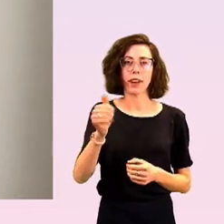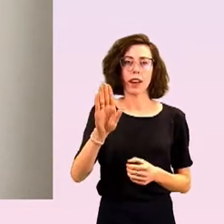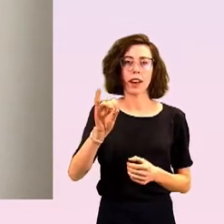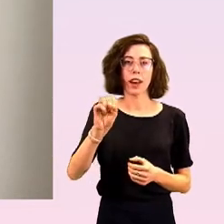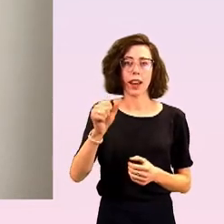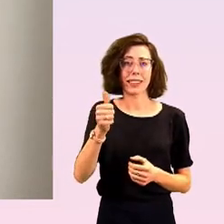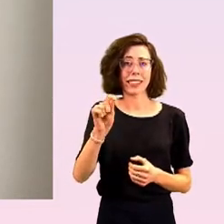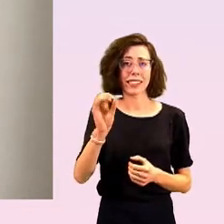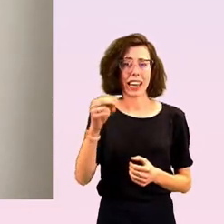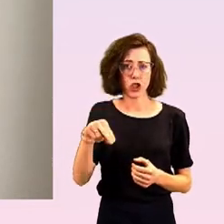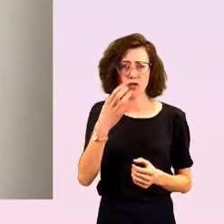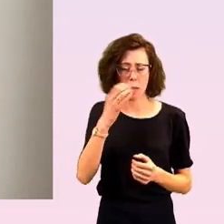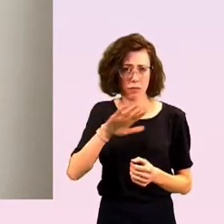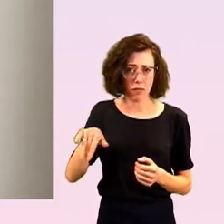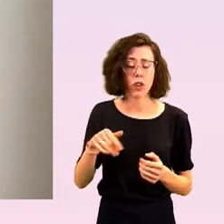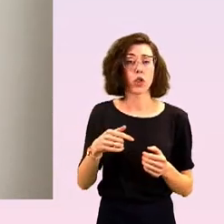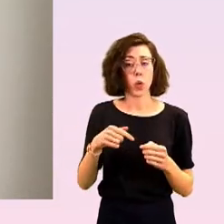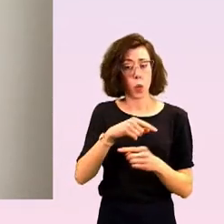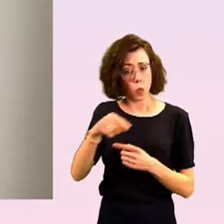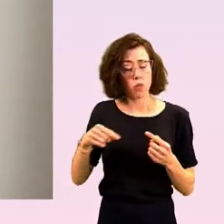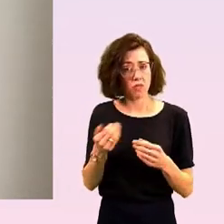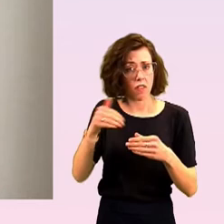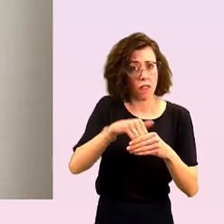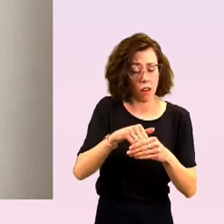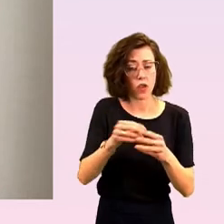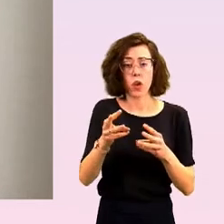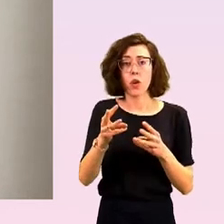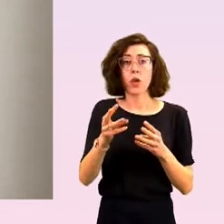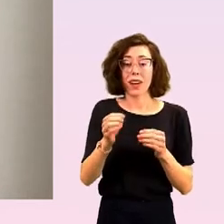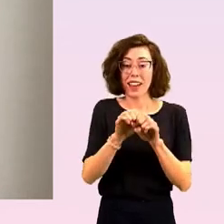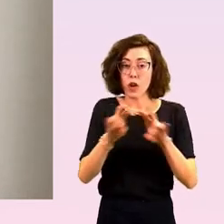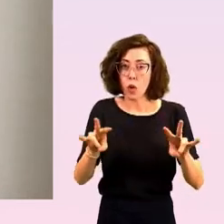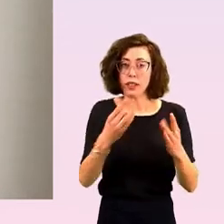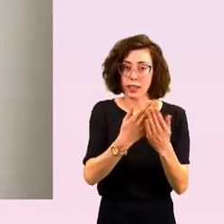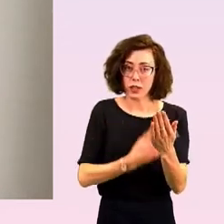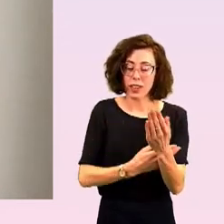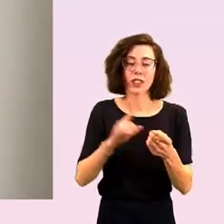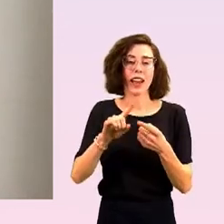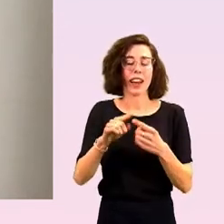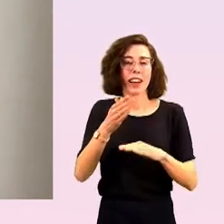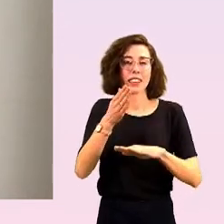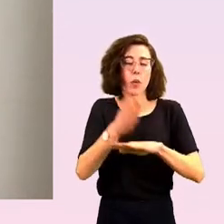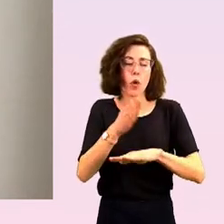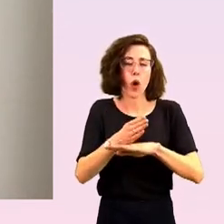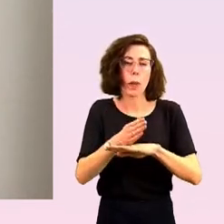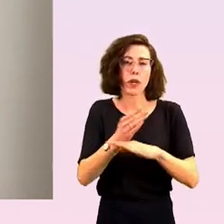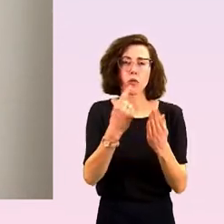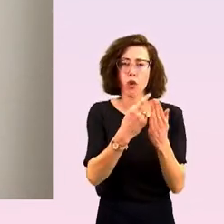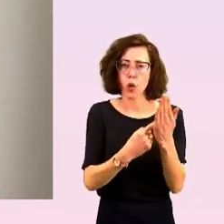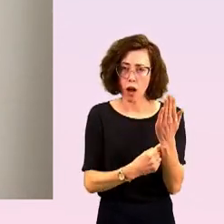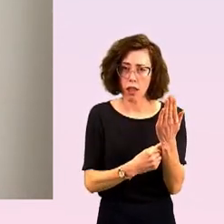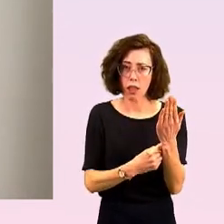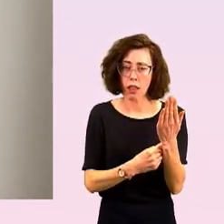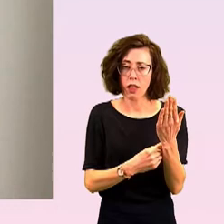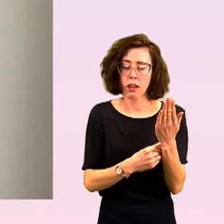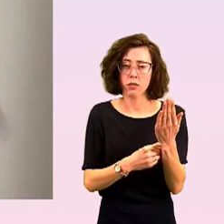workplace practices, anti-discrimination legislation, equality legislation, and employment protocols. And they were